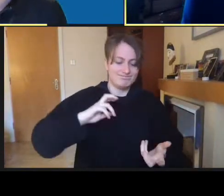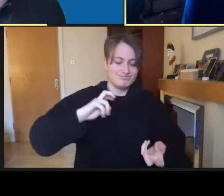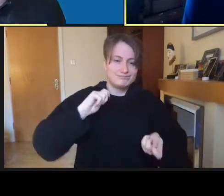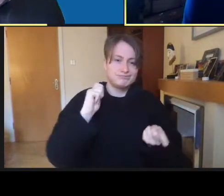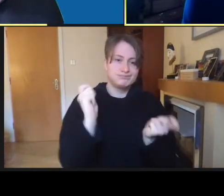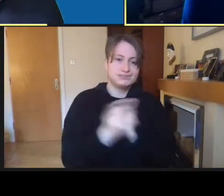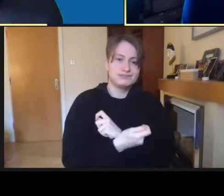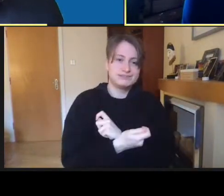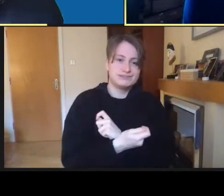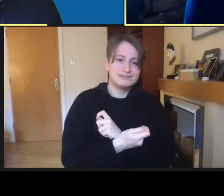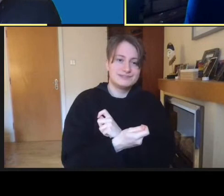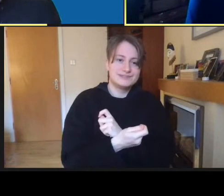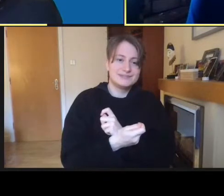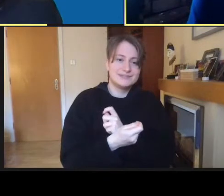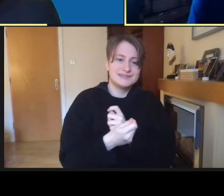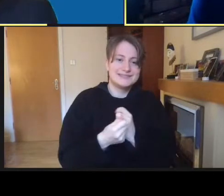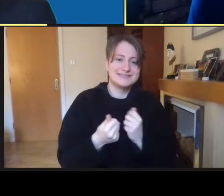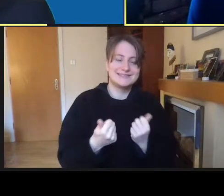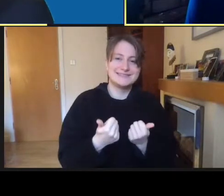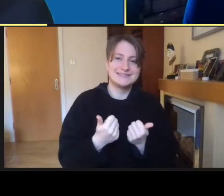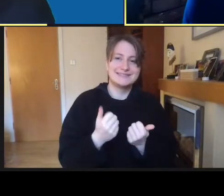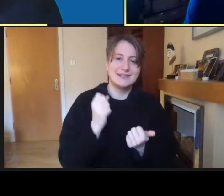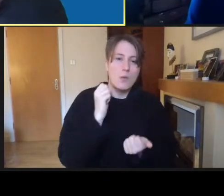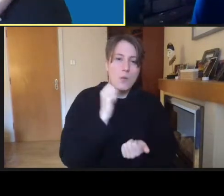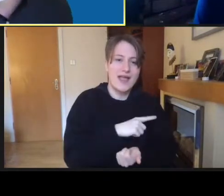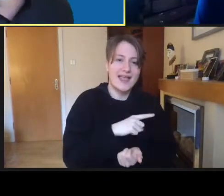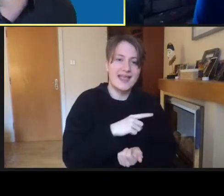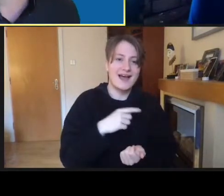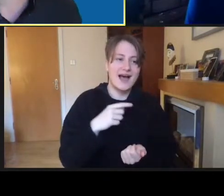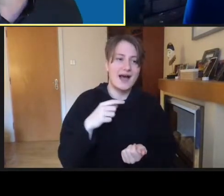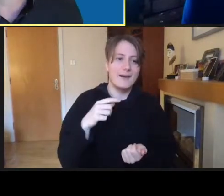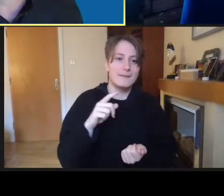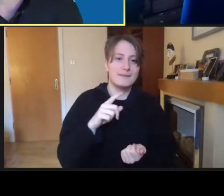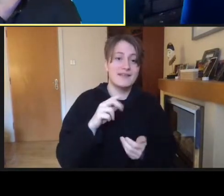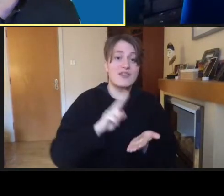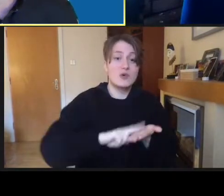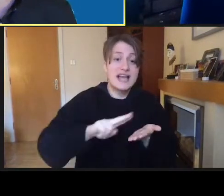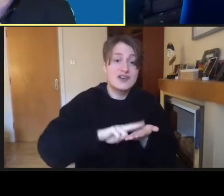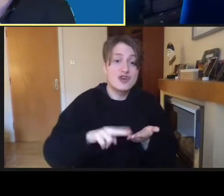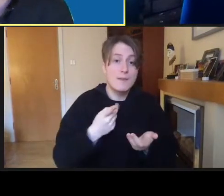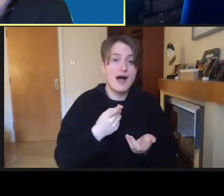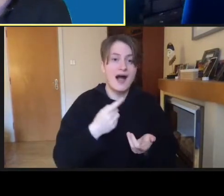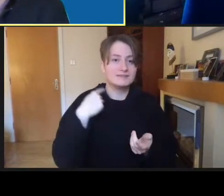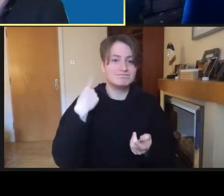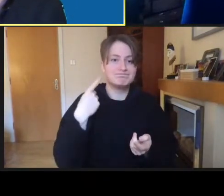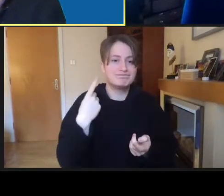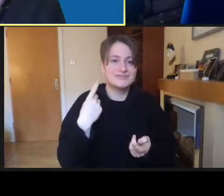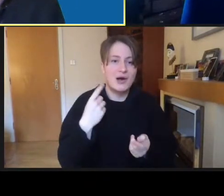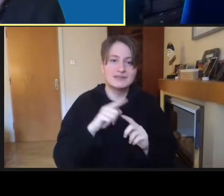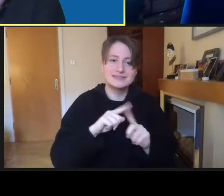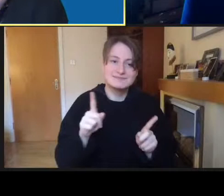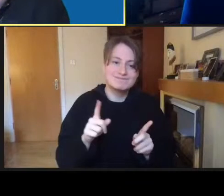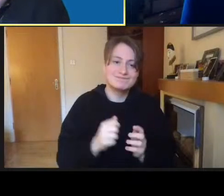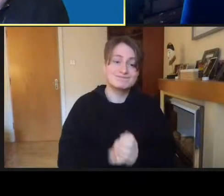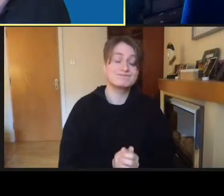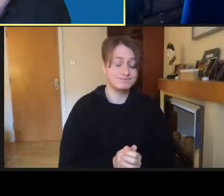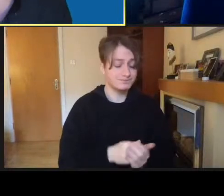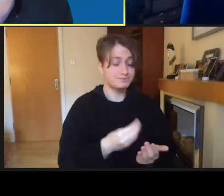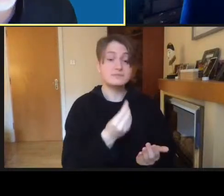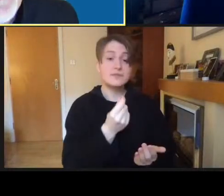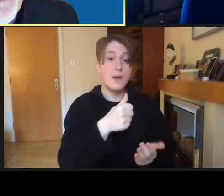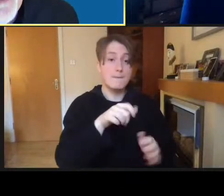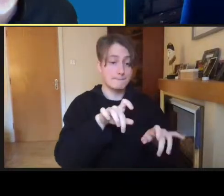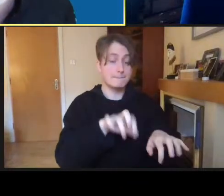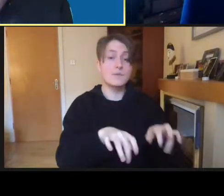Yes. Back to it seems out of the ordinary. But Richard, a few comments from the audience, and please do